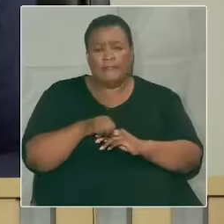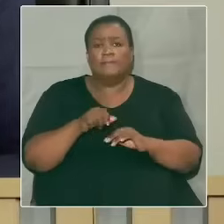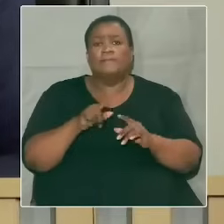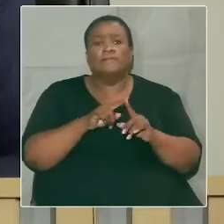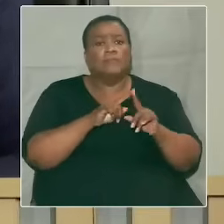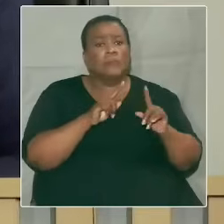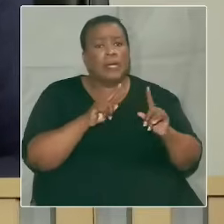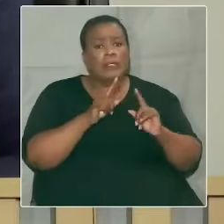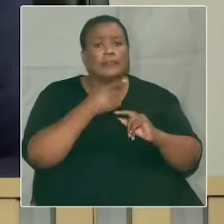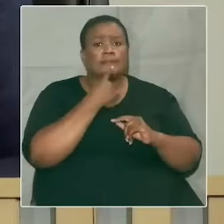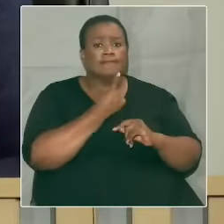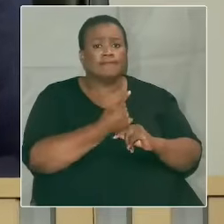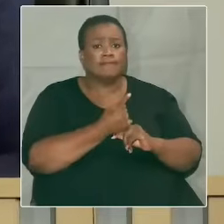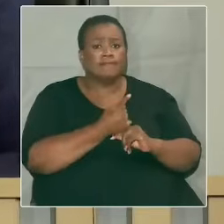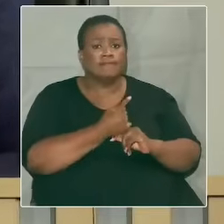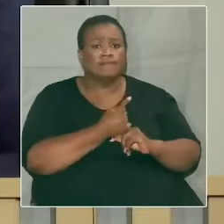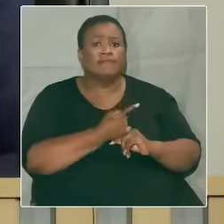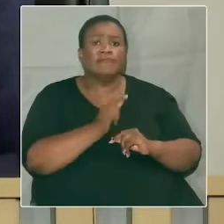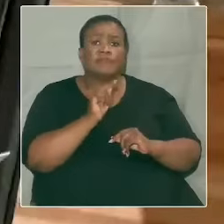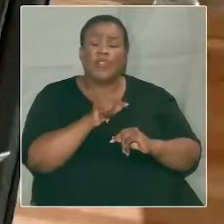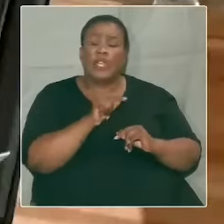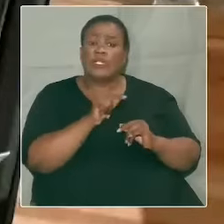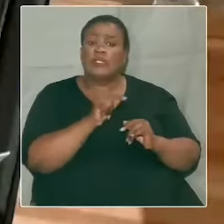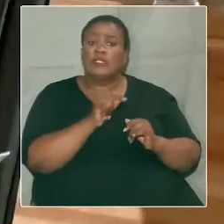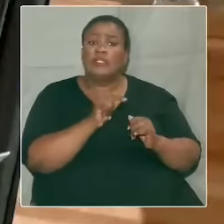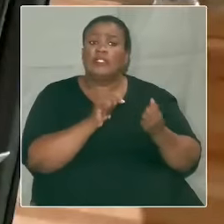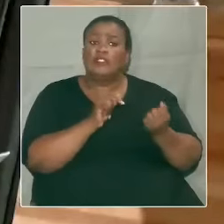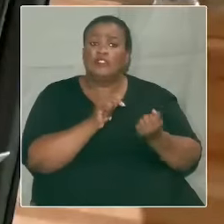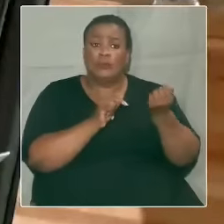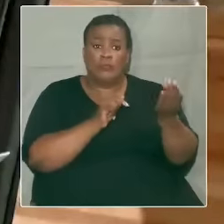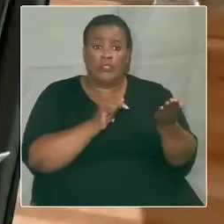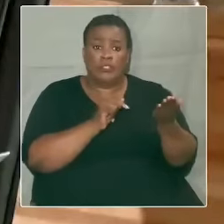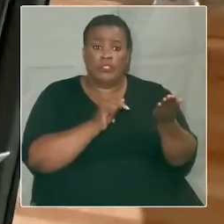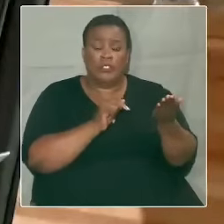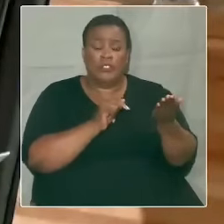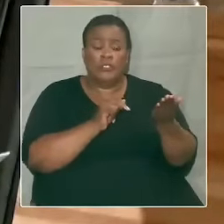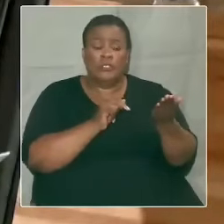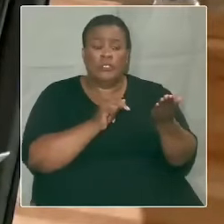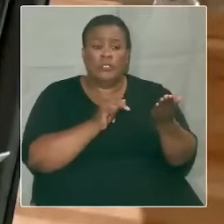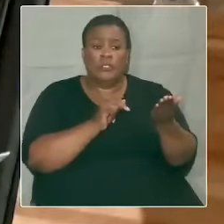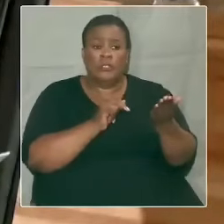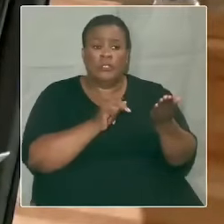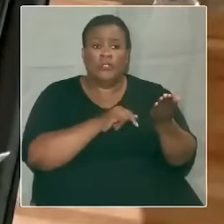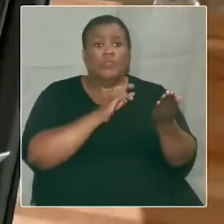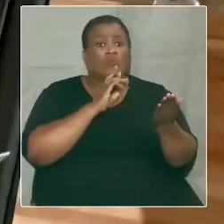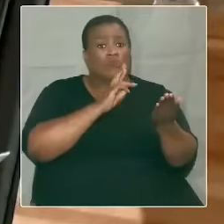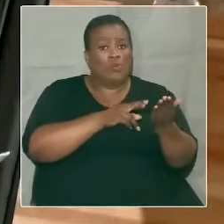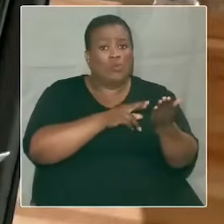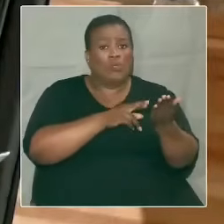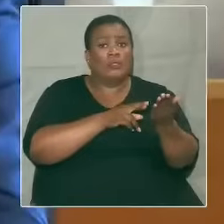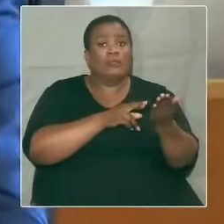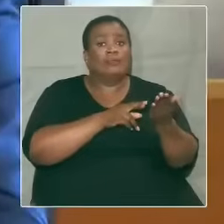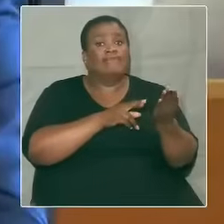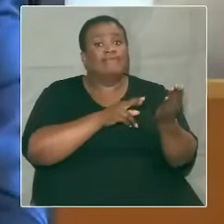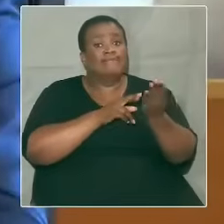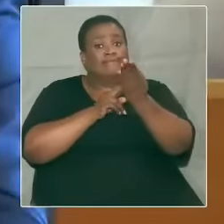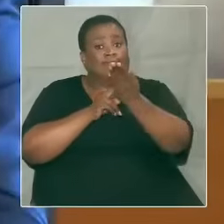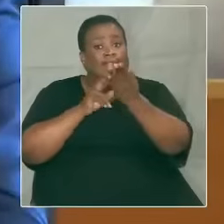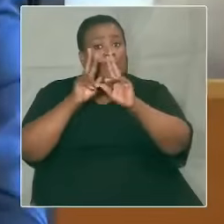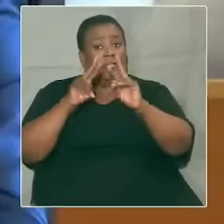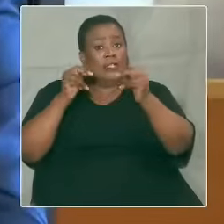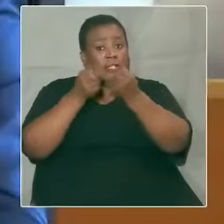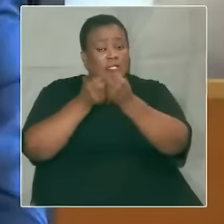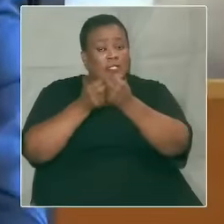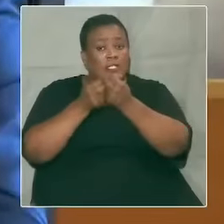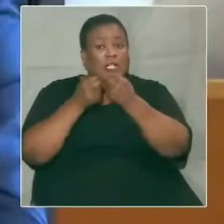that submission is done, it means it will go via the National Commissioner's Office, Steering Committee, and